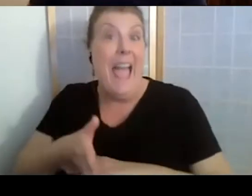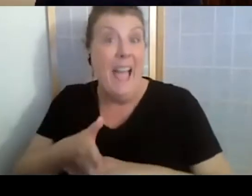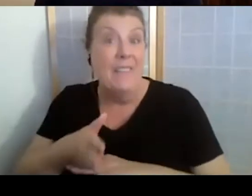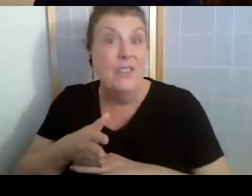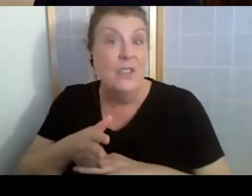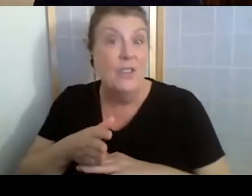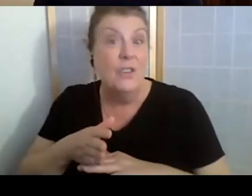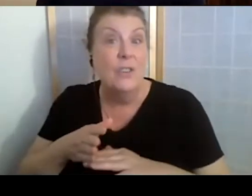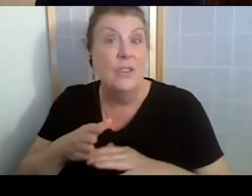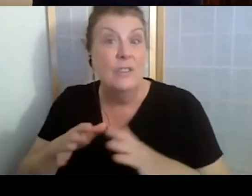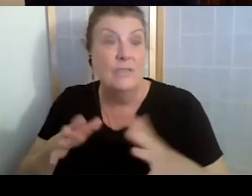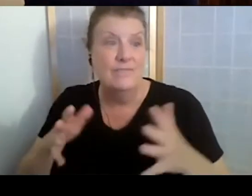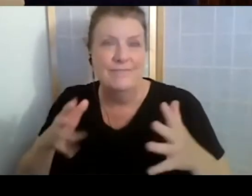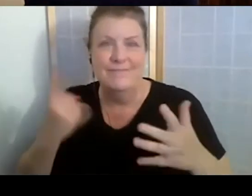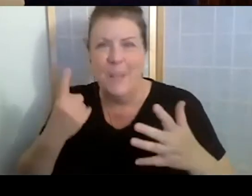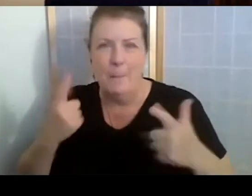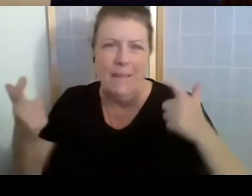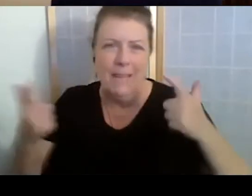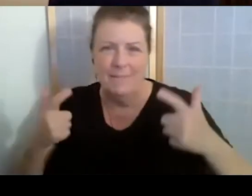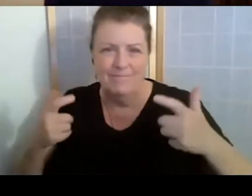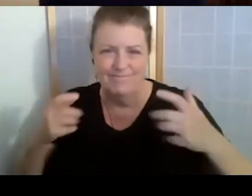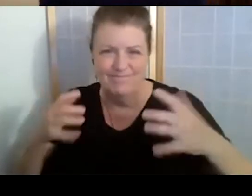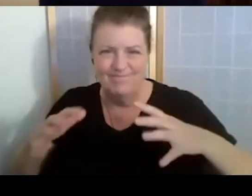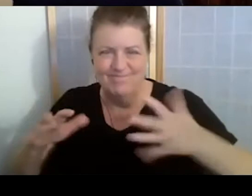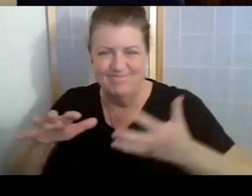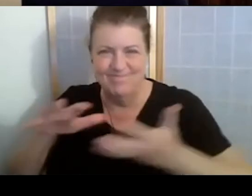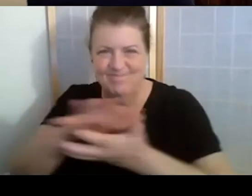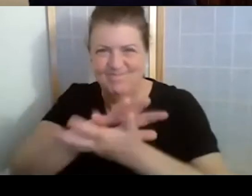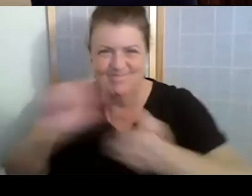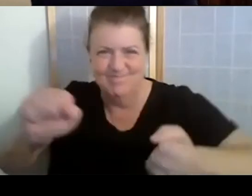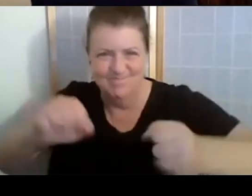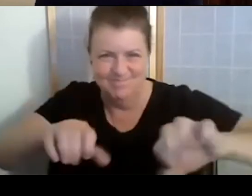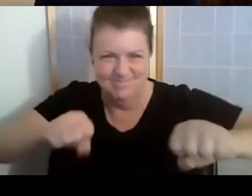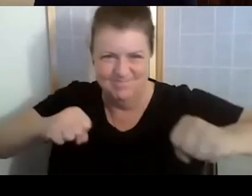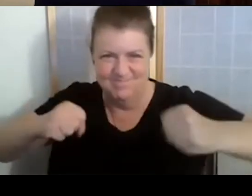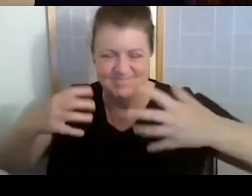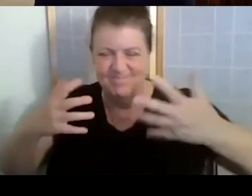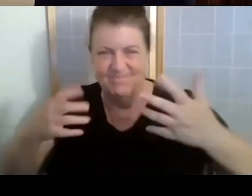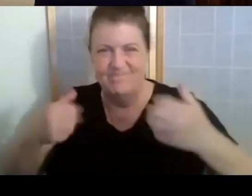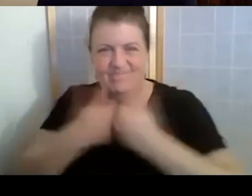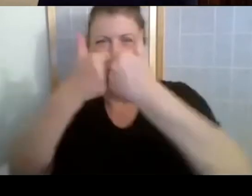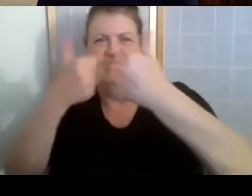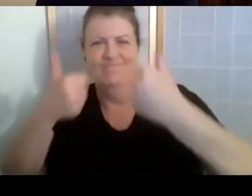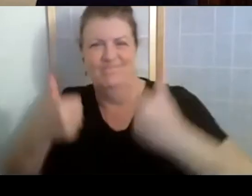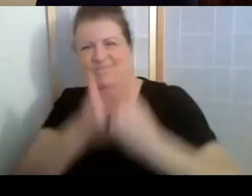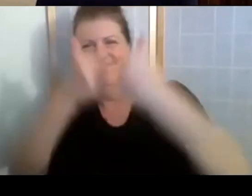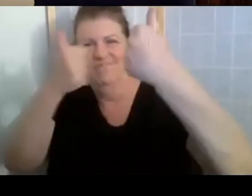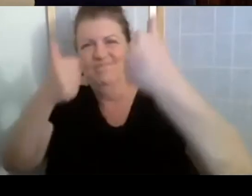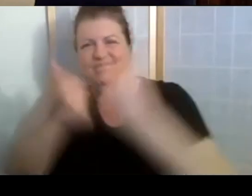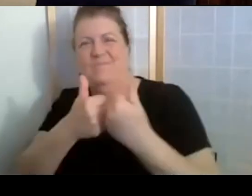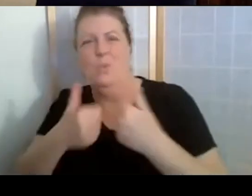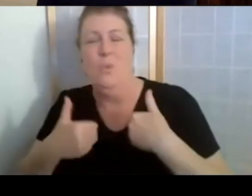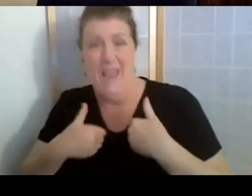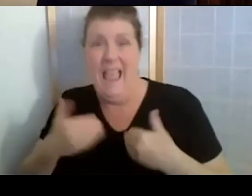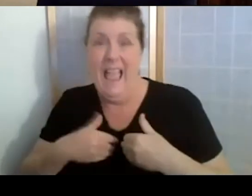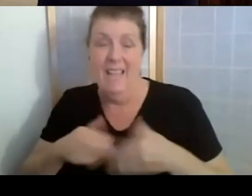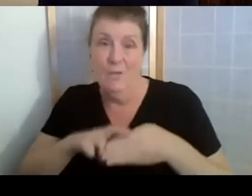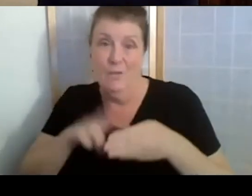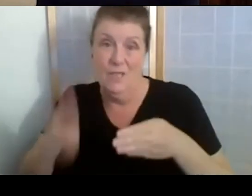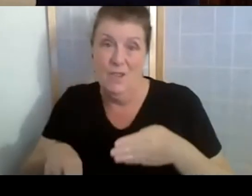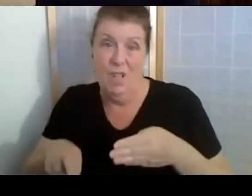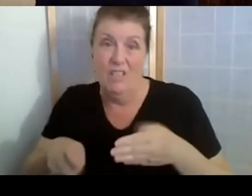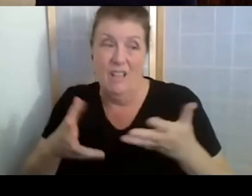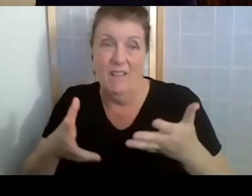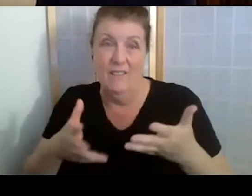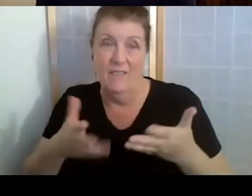up and clean it up. And that was immensely difficult and challenging, but that's the job. And I think just going